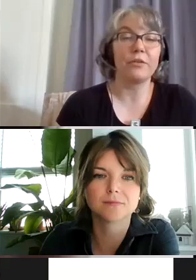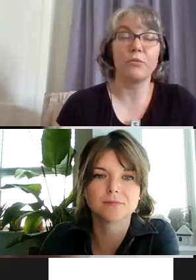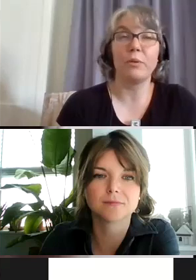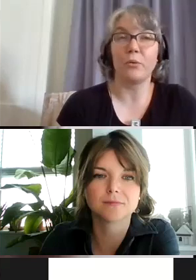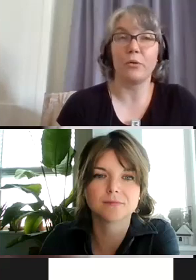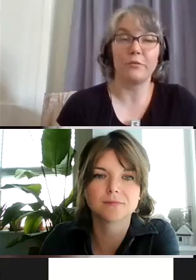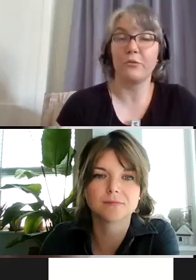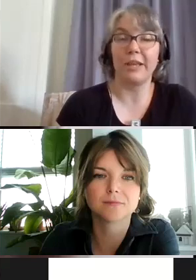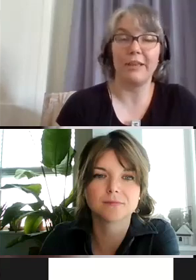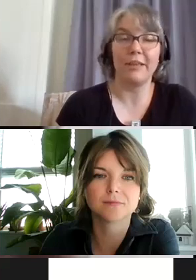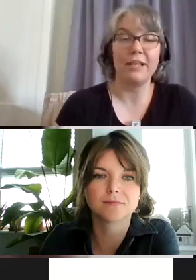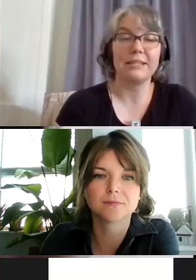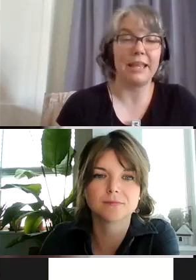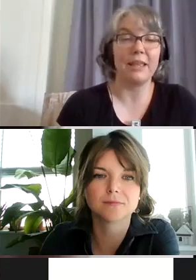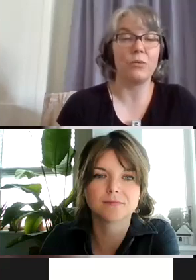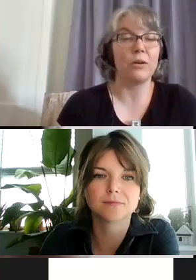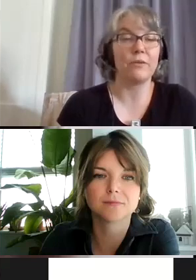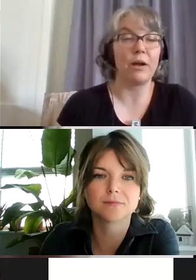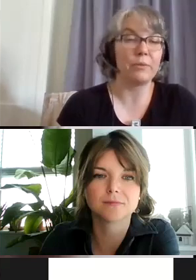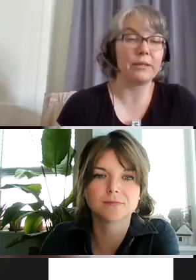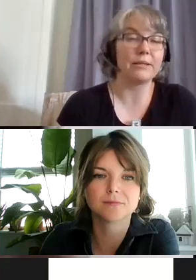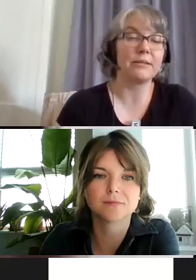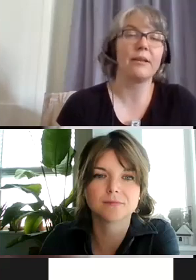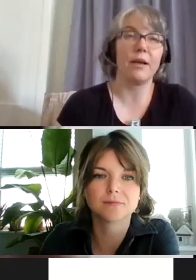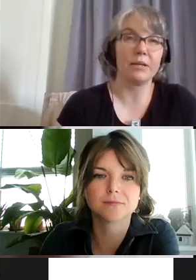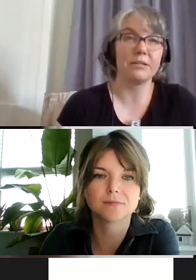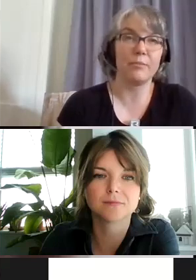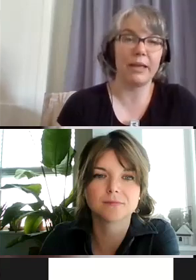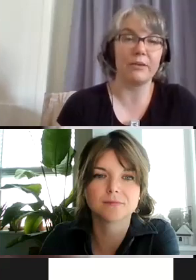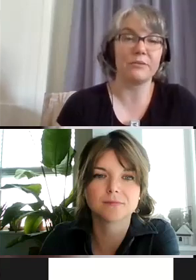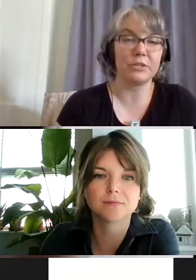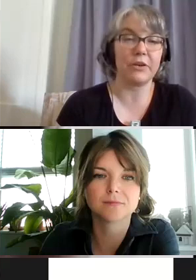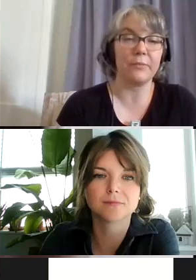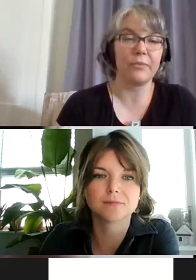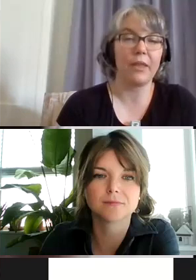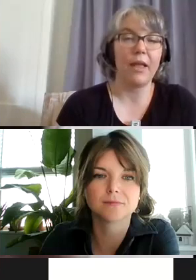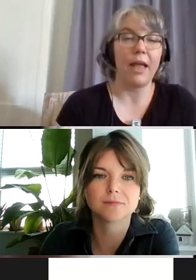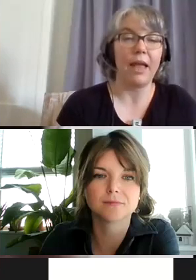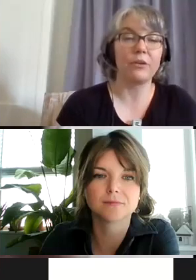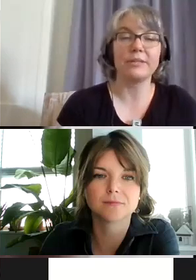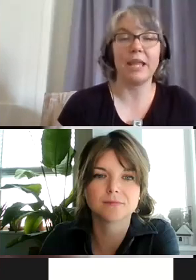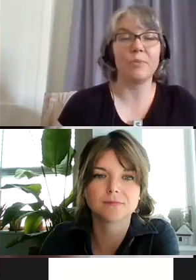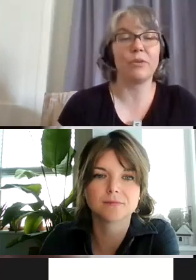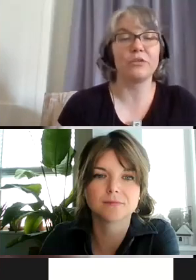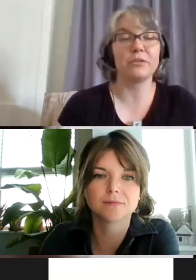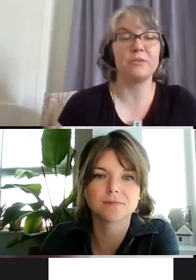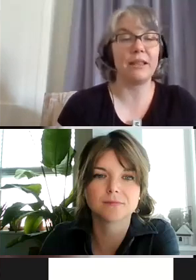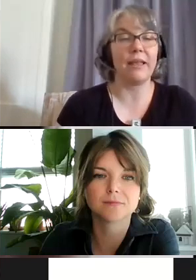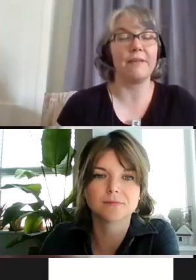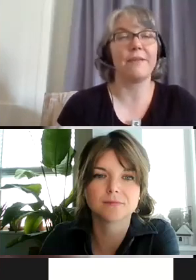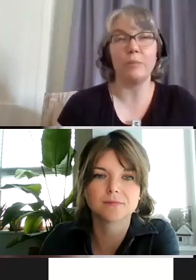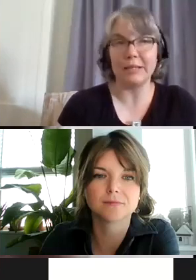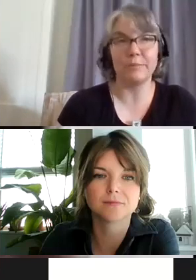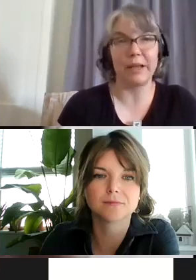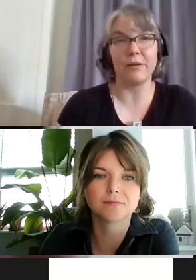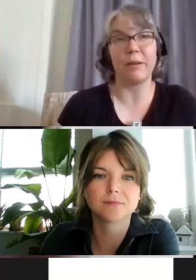were offered room and board for free, staying in one of her outbuildings, coming to the big house for dinner, and could escape the pressures of daily